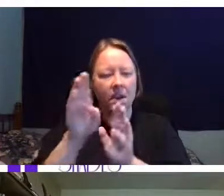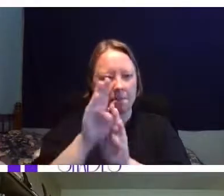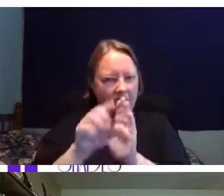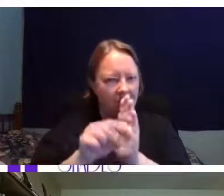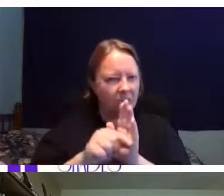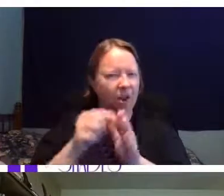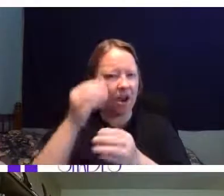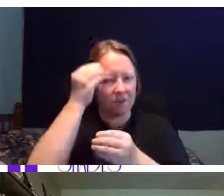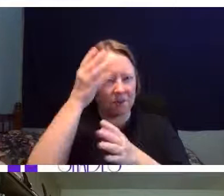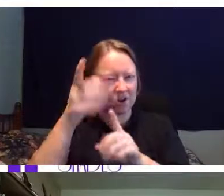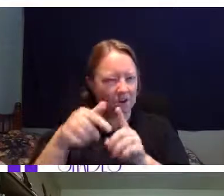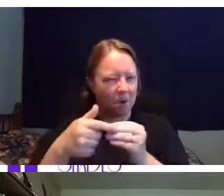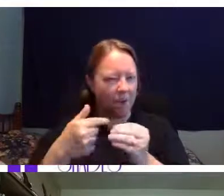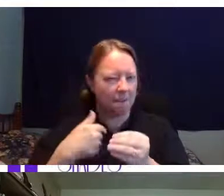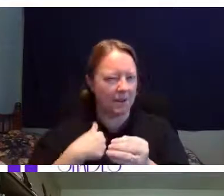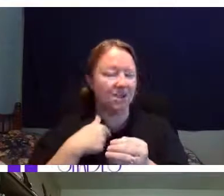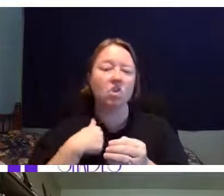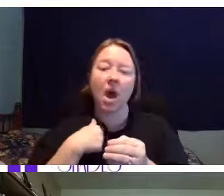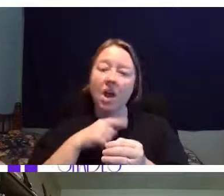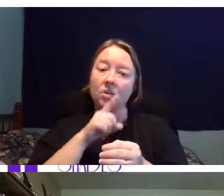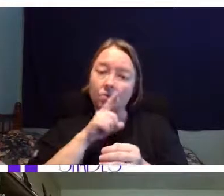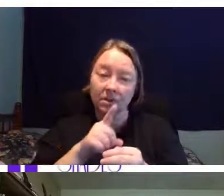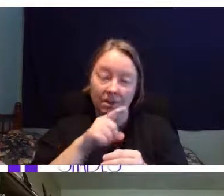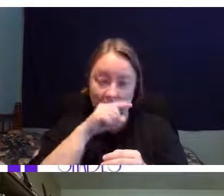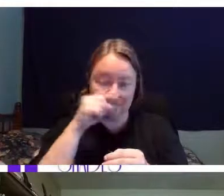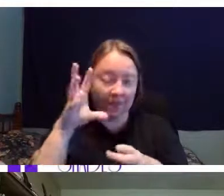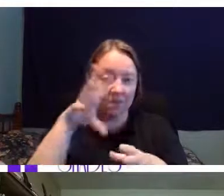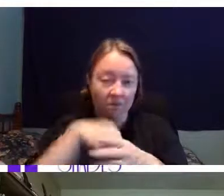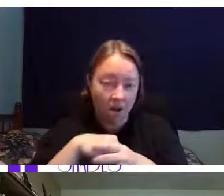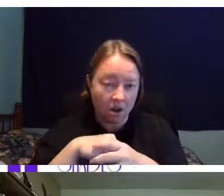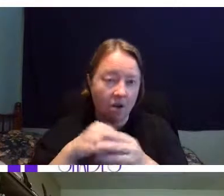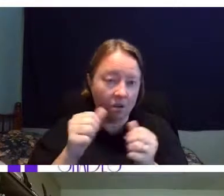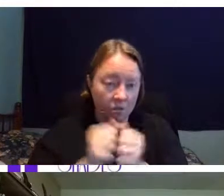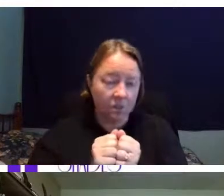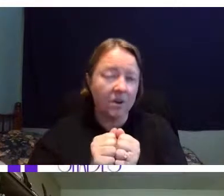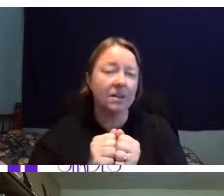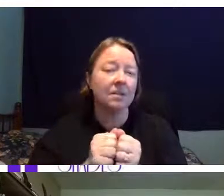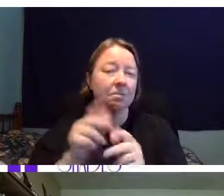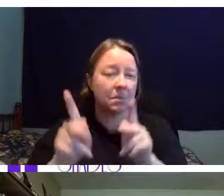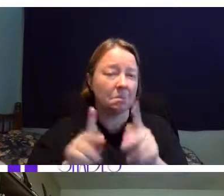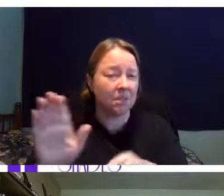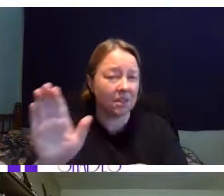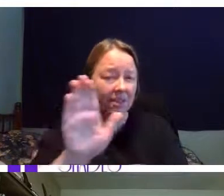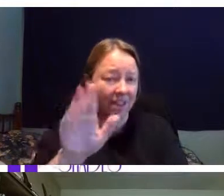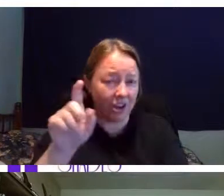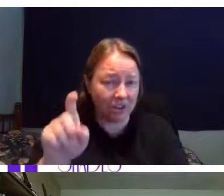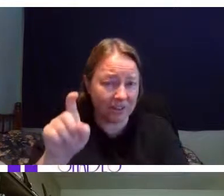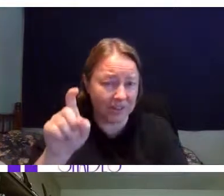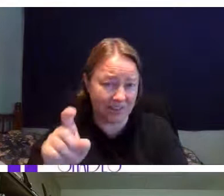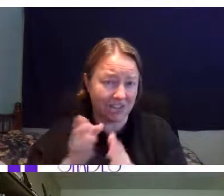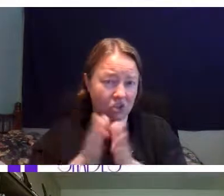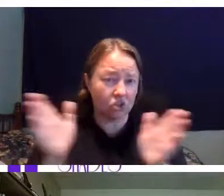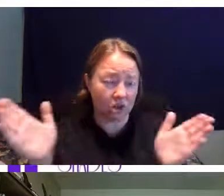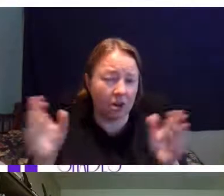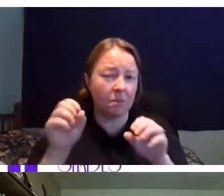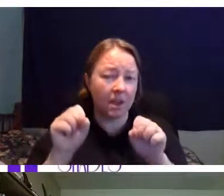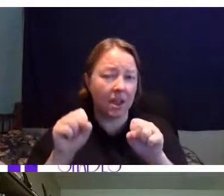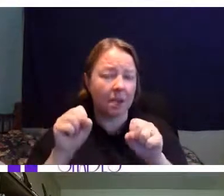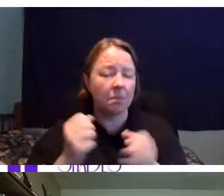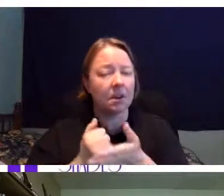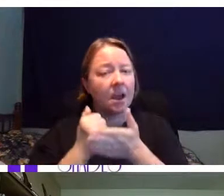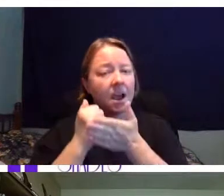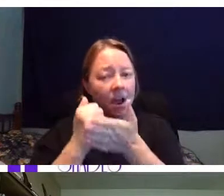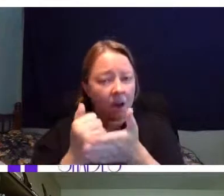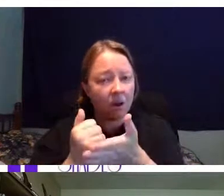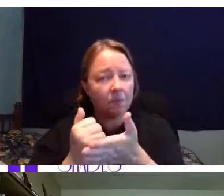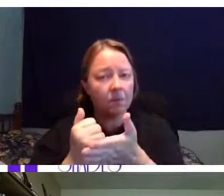that hands-on, really, and I learned a lot about just the needs of people in general and being able to help them and what it is